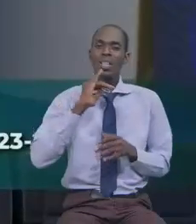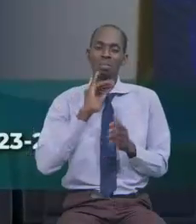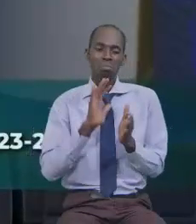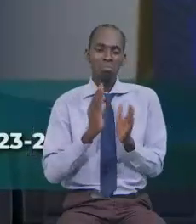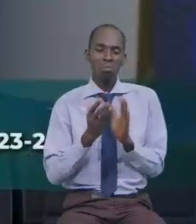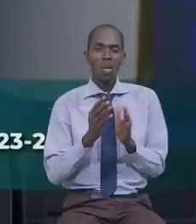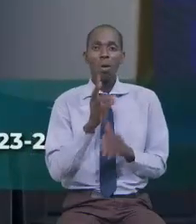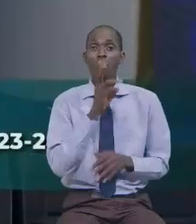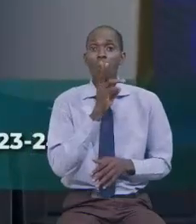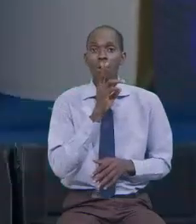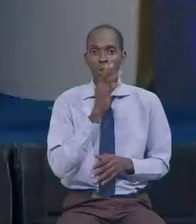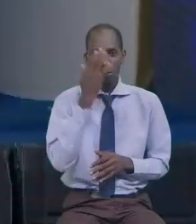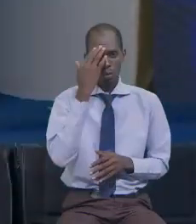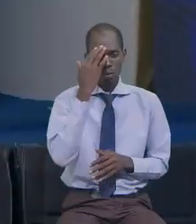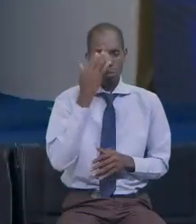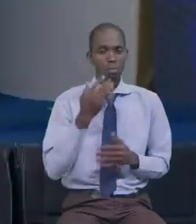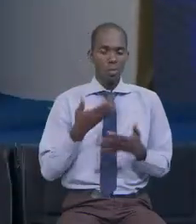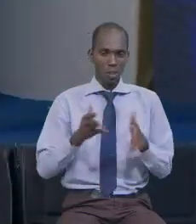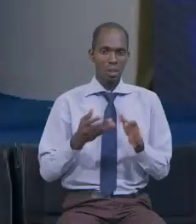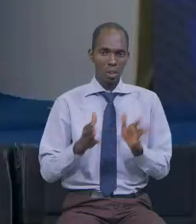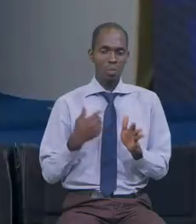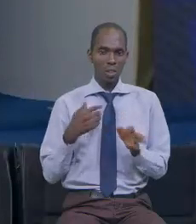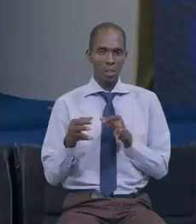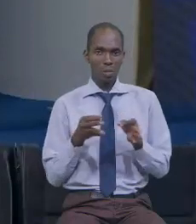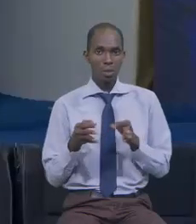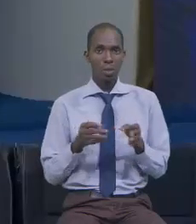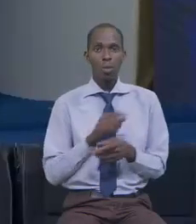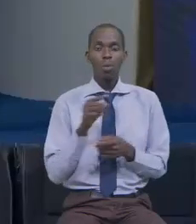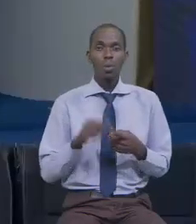water. What I mean is this. When you are born,